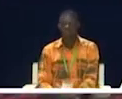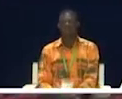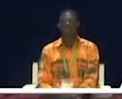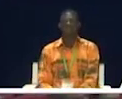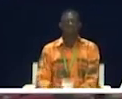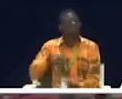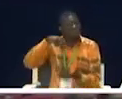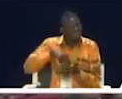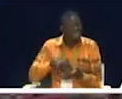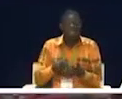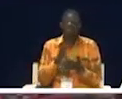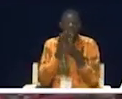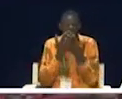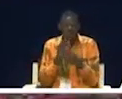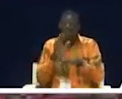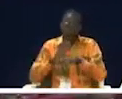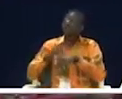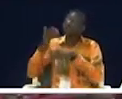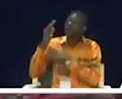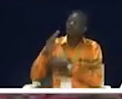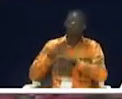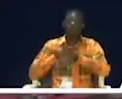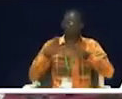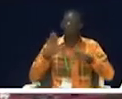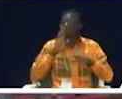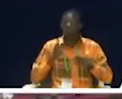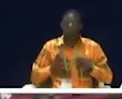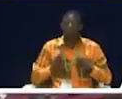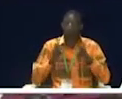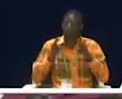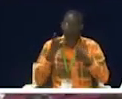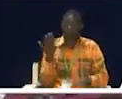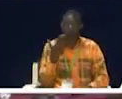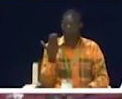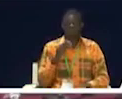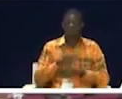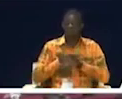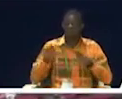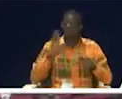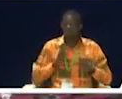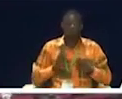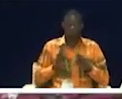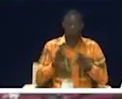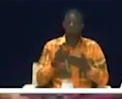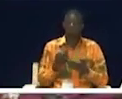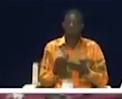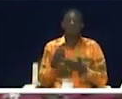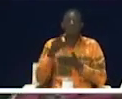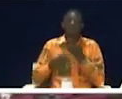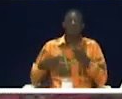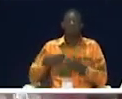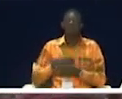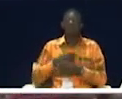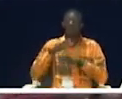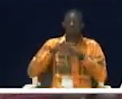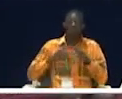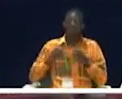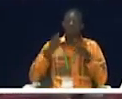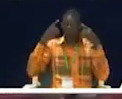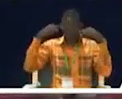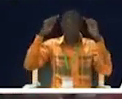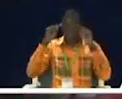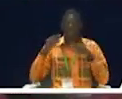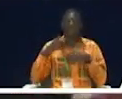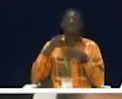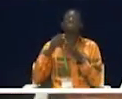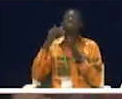Stand still. Wait on God. Don't be in a hurry. What we call success in this generation has